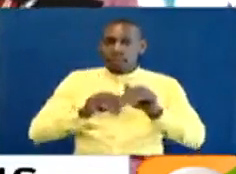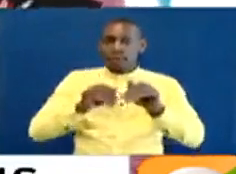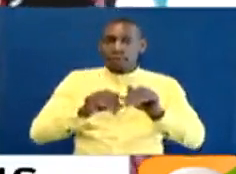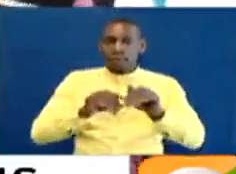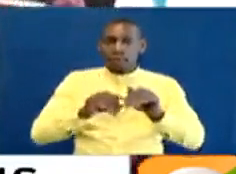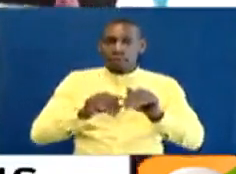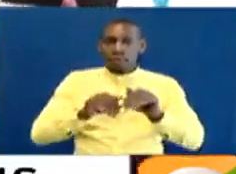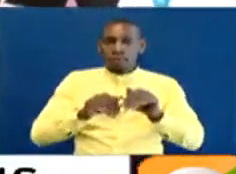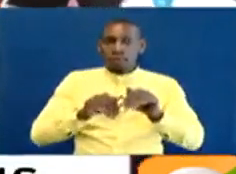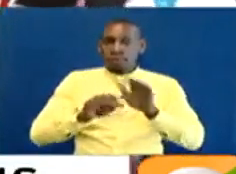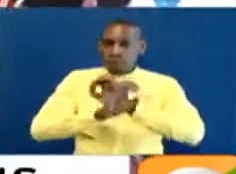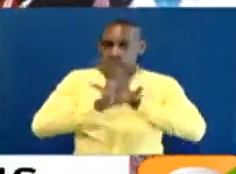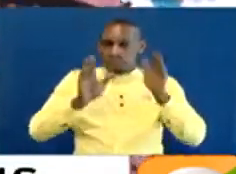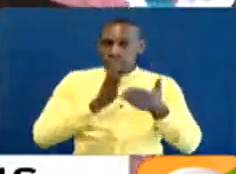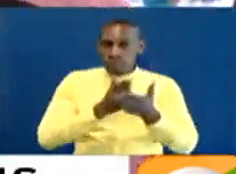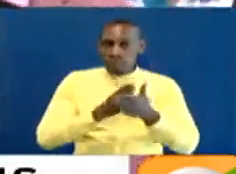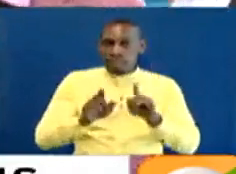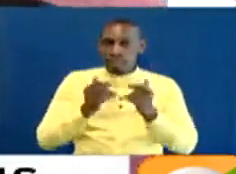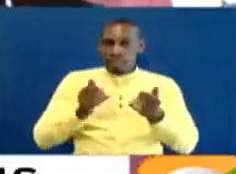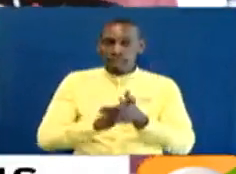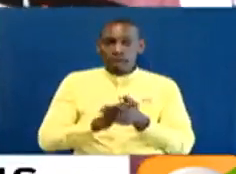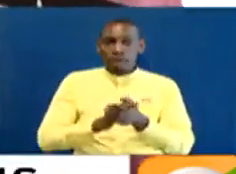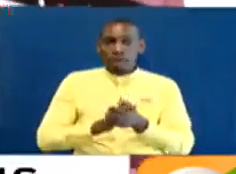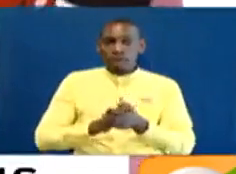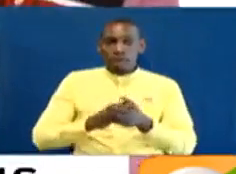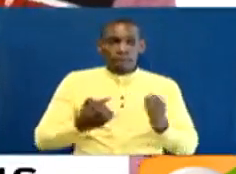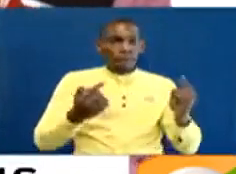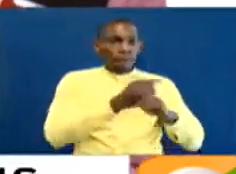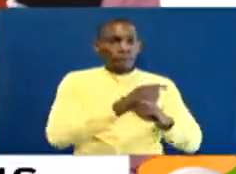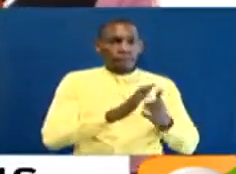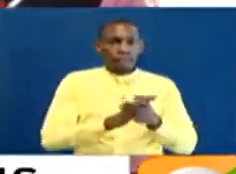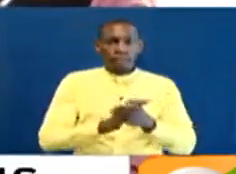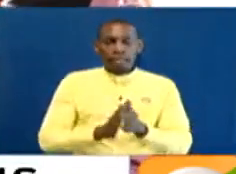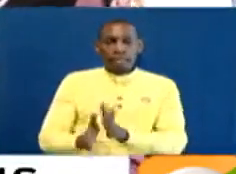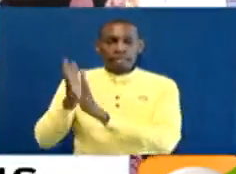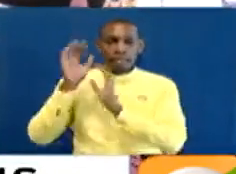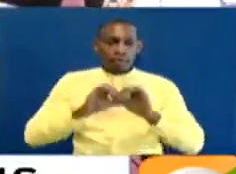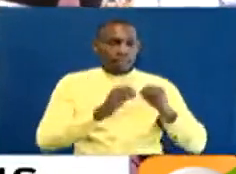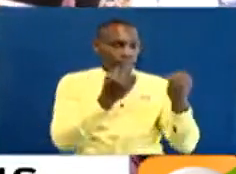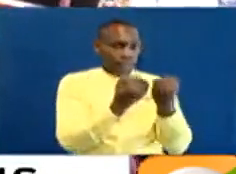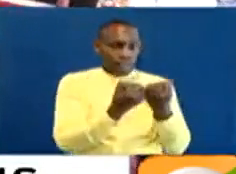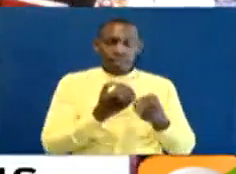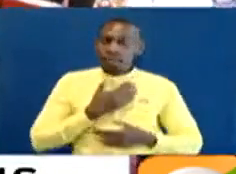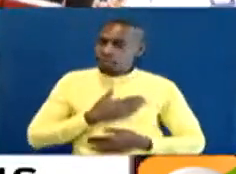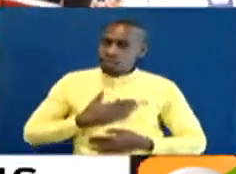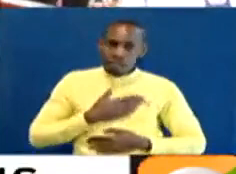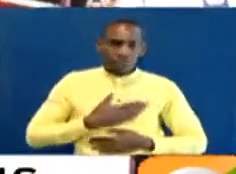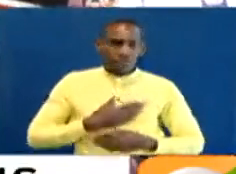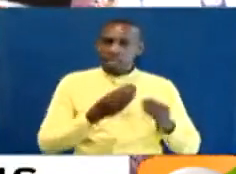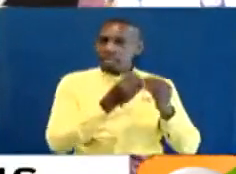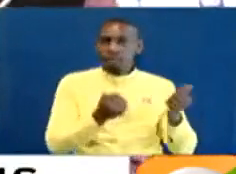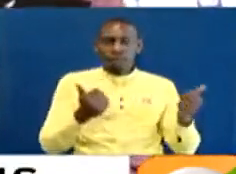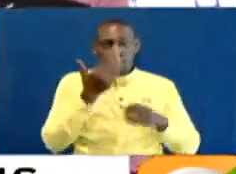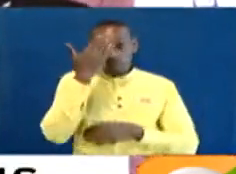ya transparency kabisa. Na hii vita tunaona katikati yenu na vitengo vya security. Please sort it